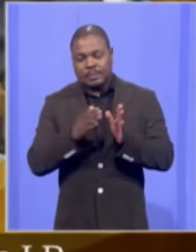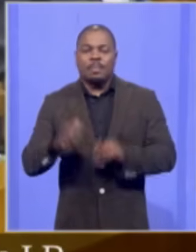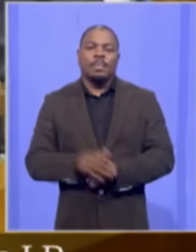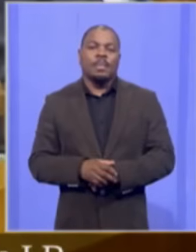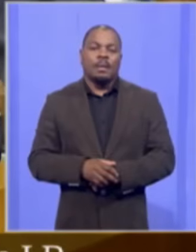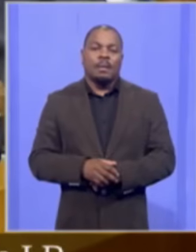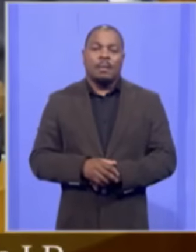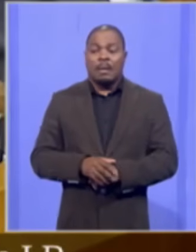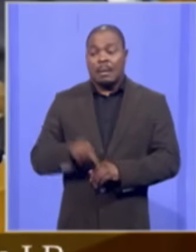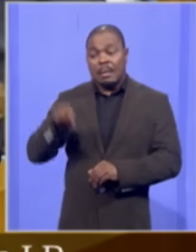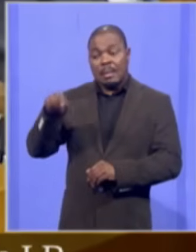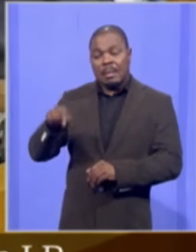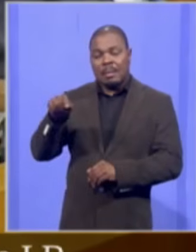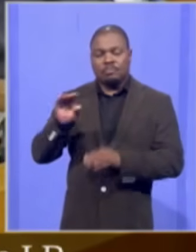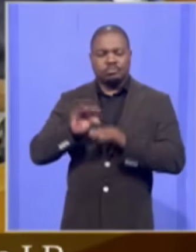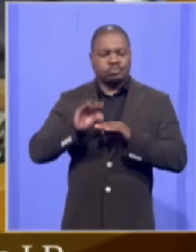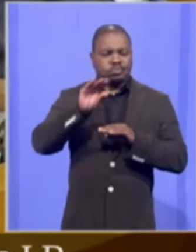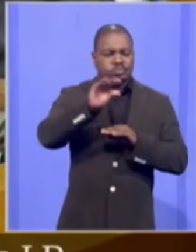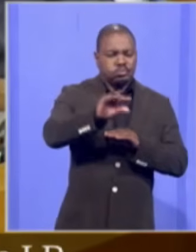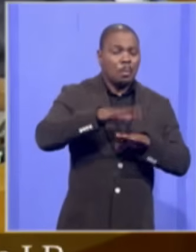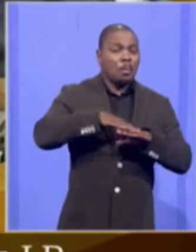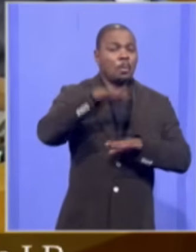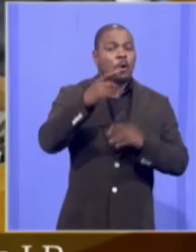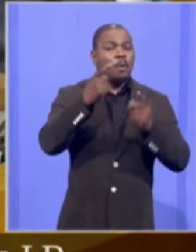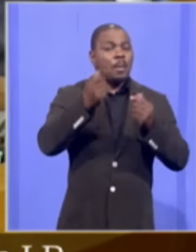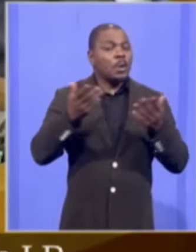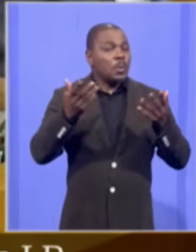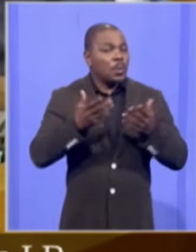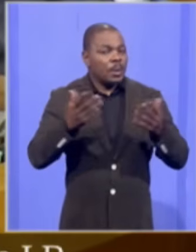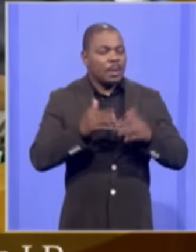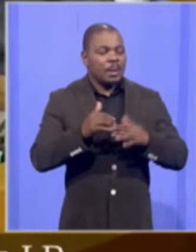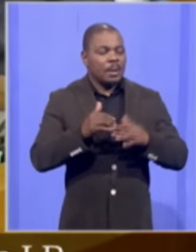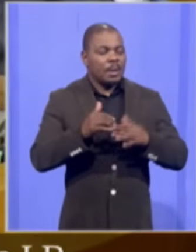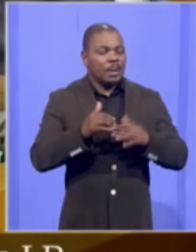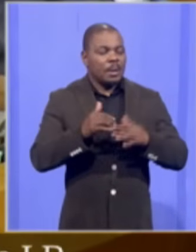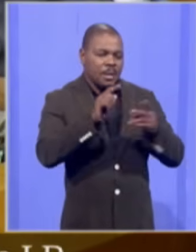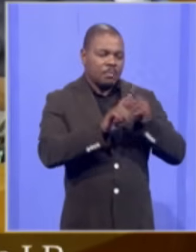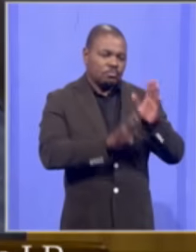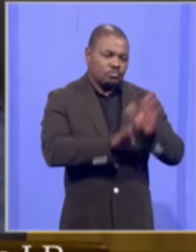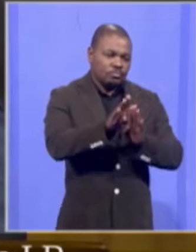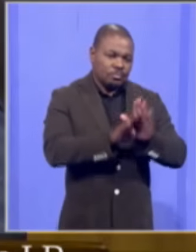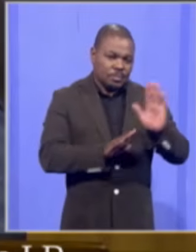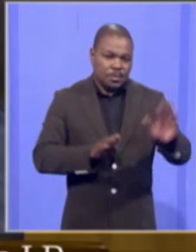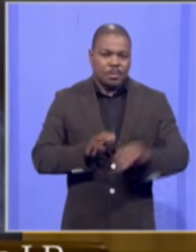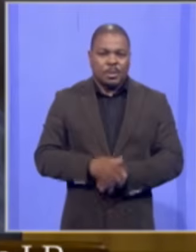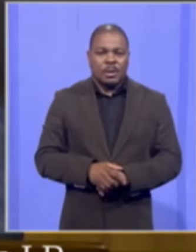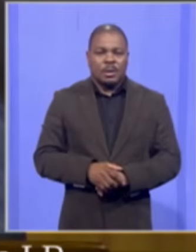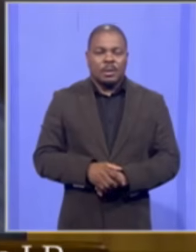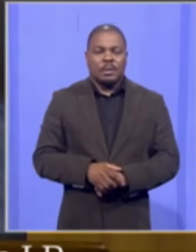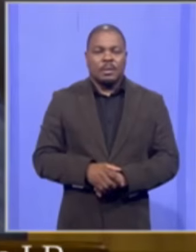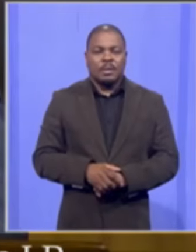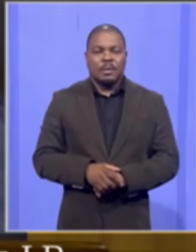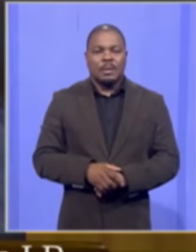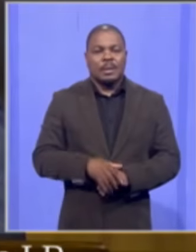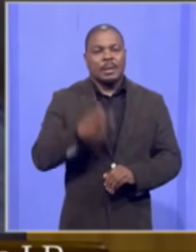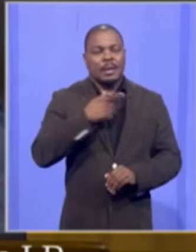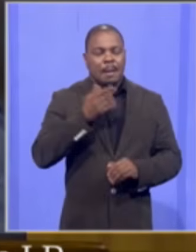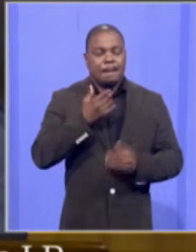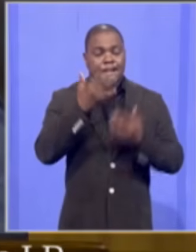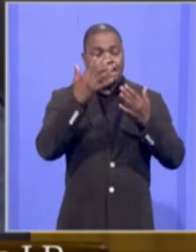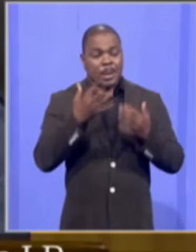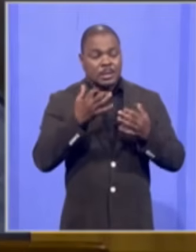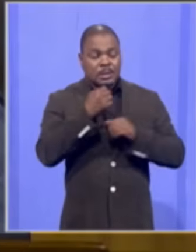2026, mme bona ha ba tsetetse boholo ba tjhelete ho tsa kaho le ntshetso. The provincial infrastructure budget